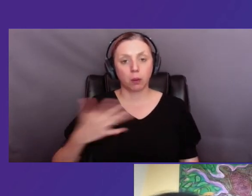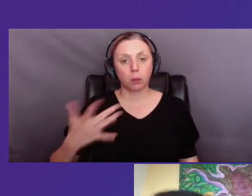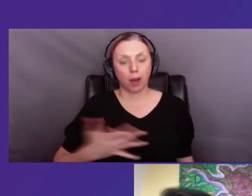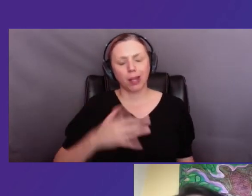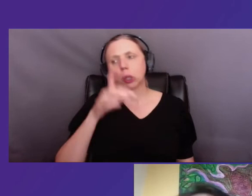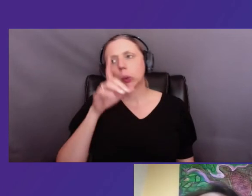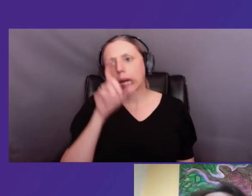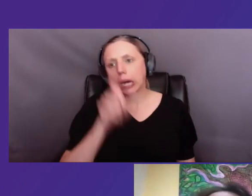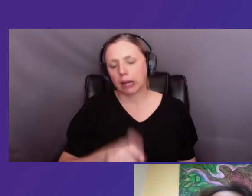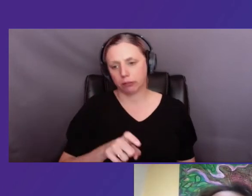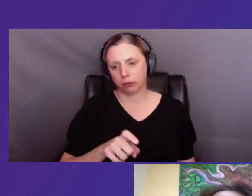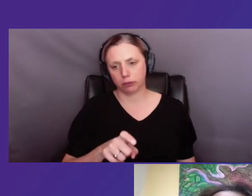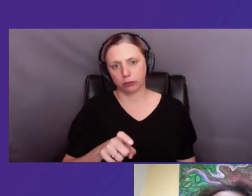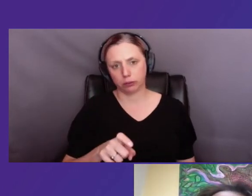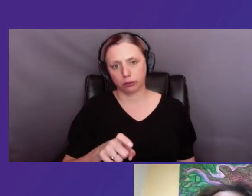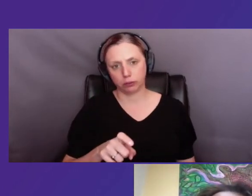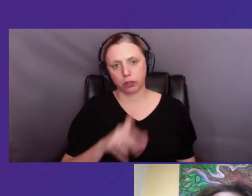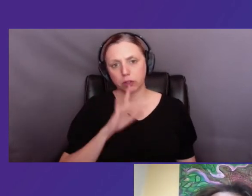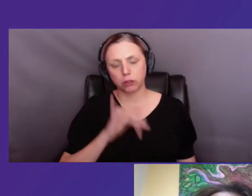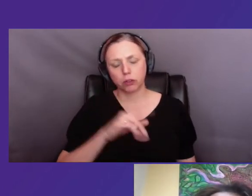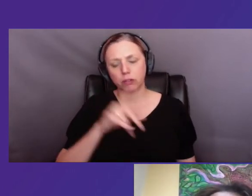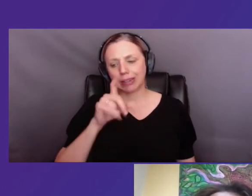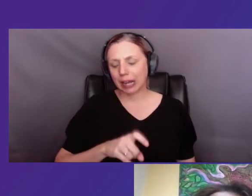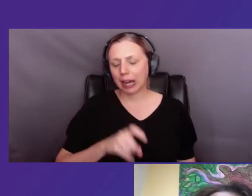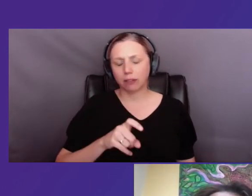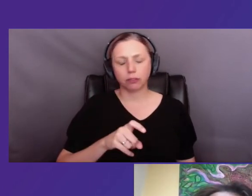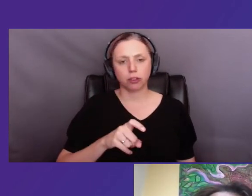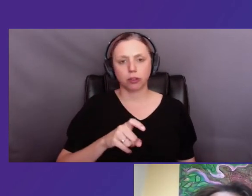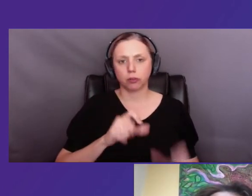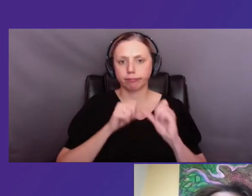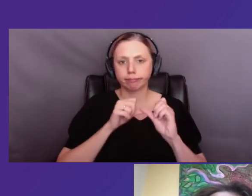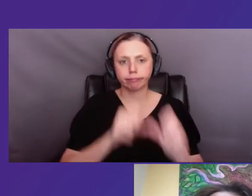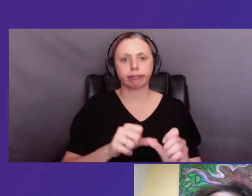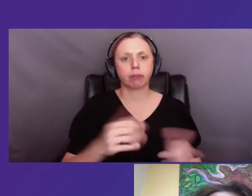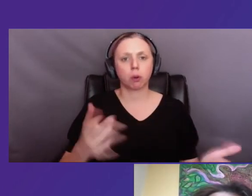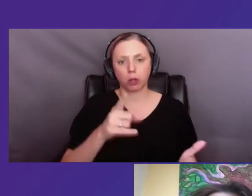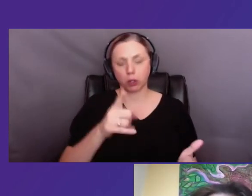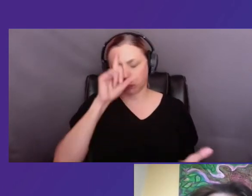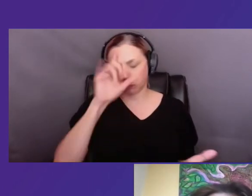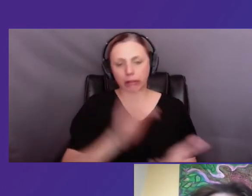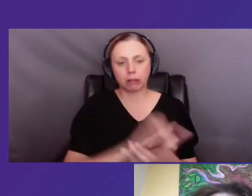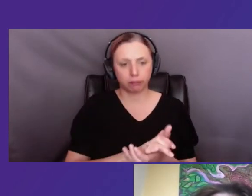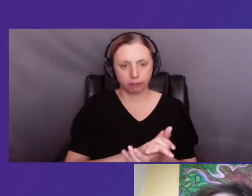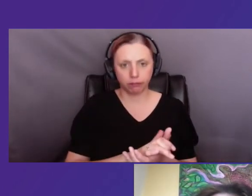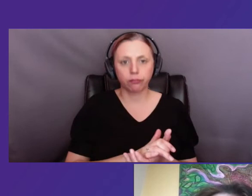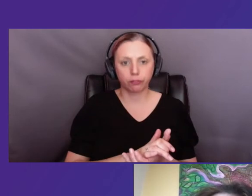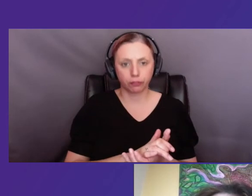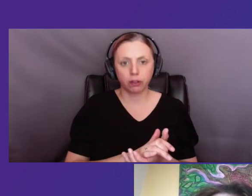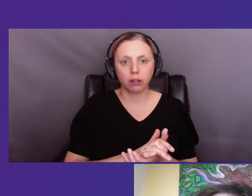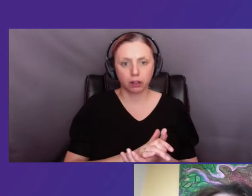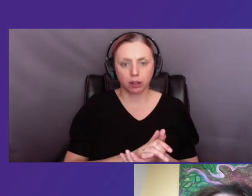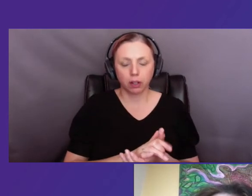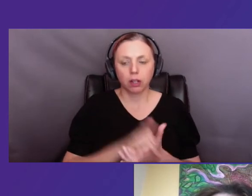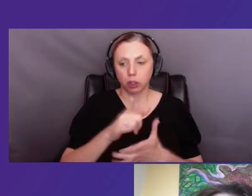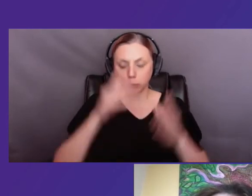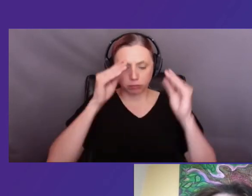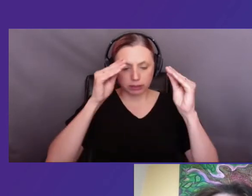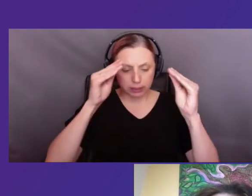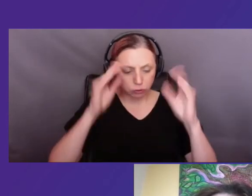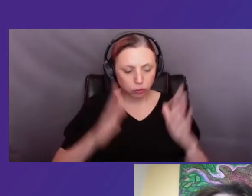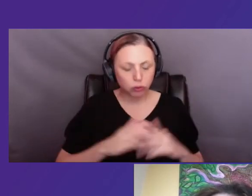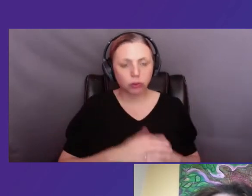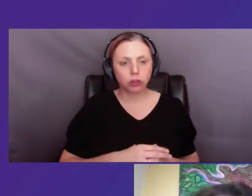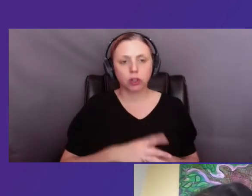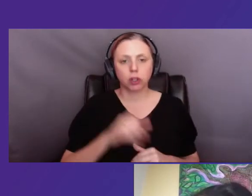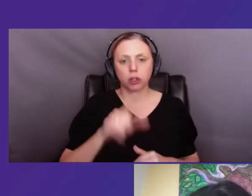to that you really have to stick to what you believe in as an instructor. You have to be